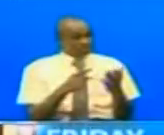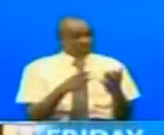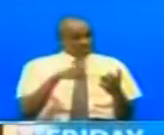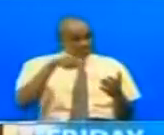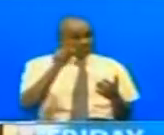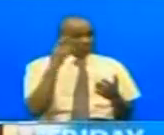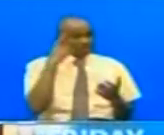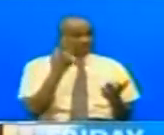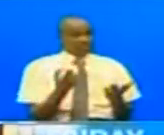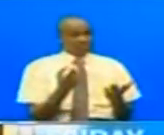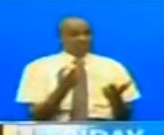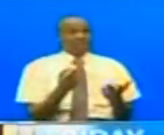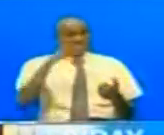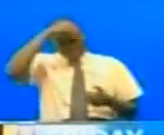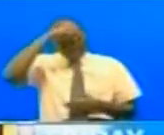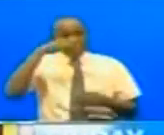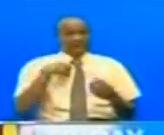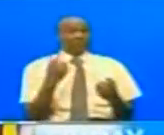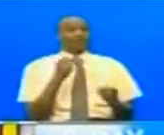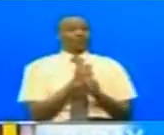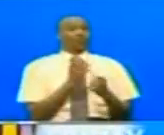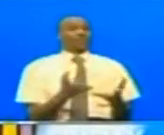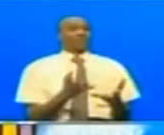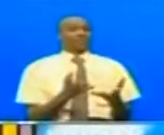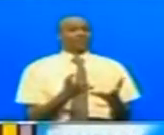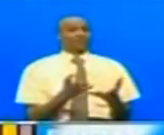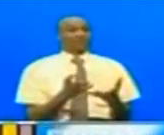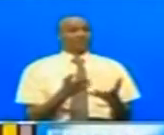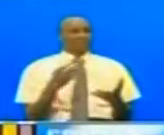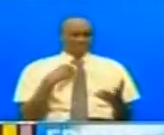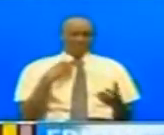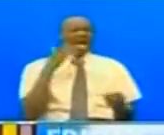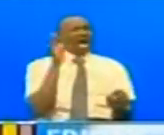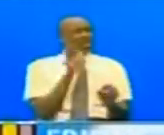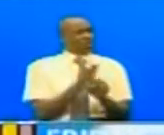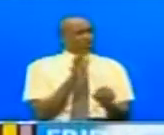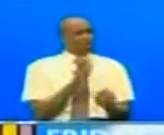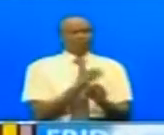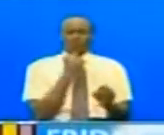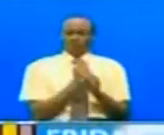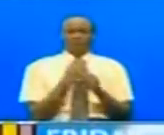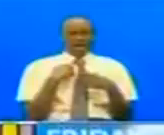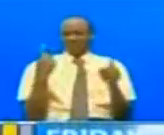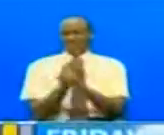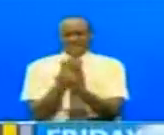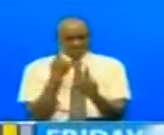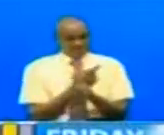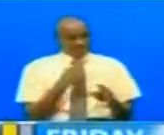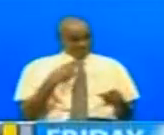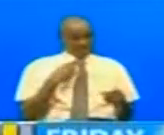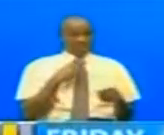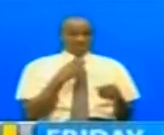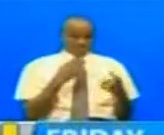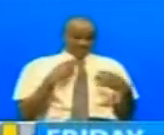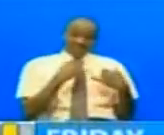you have a degree and you can't do this. Me, I have done a lot of job, which I think is not my profession,